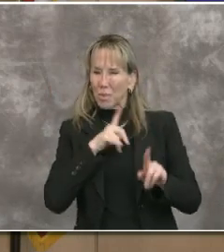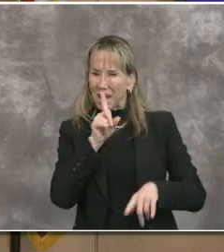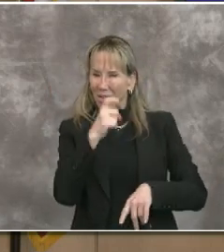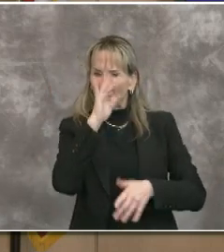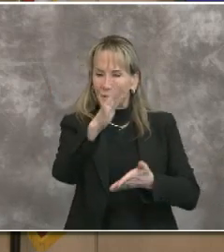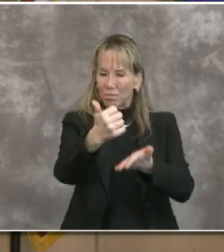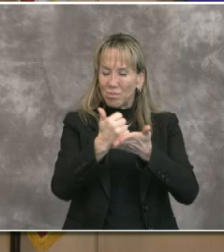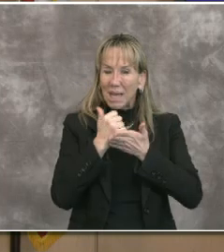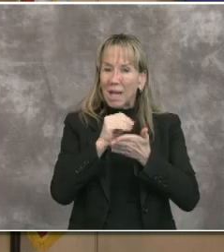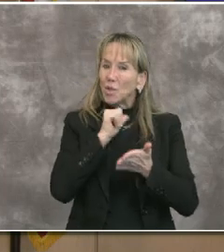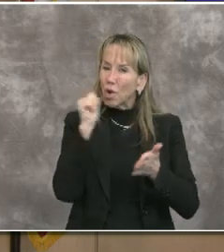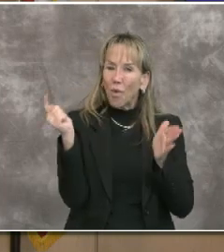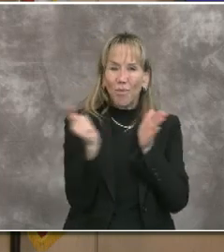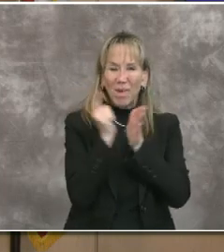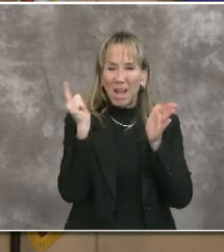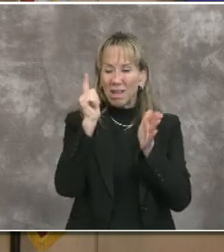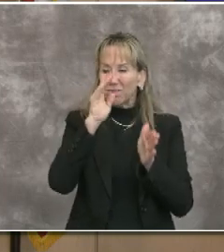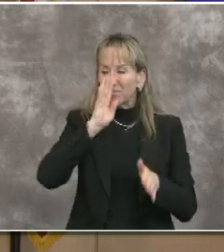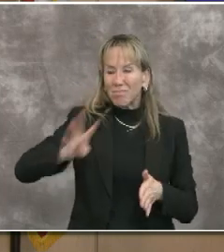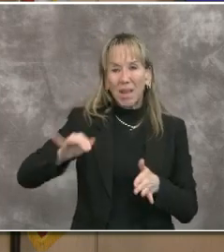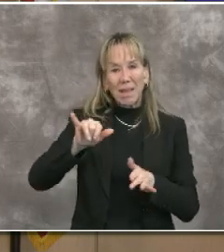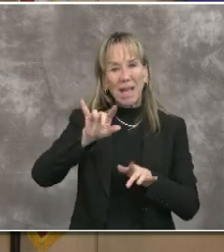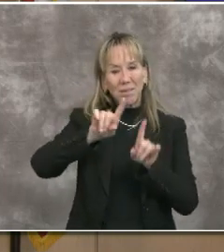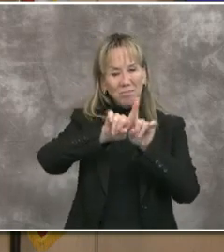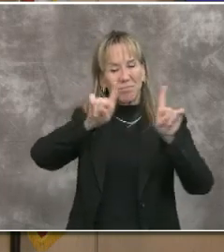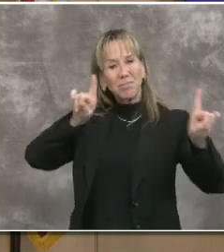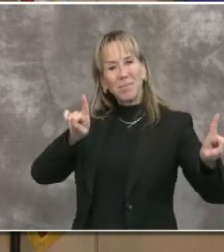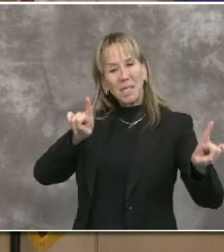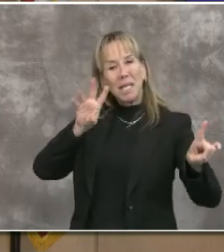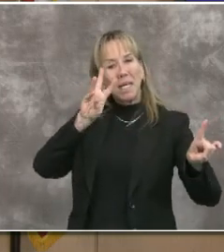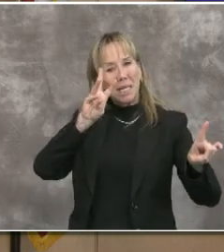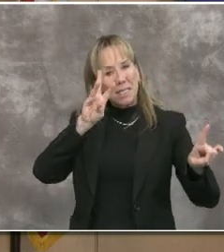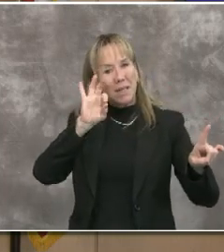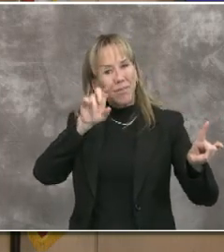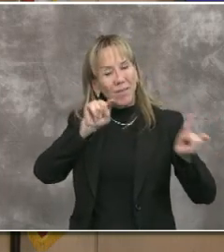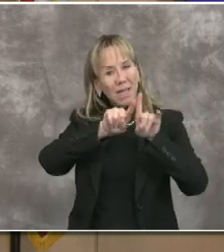that 6-foot distance, keeping your face covered, and